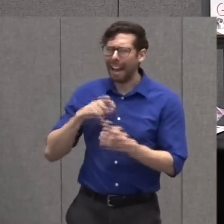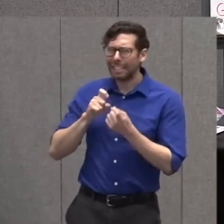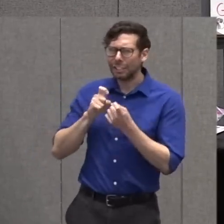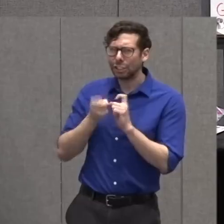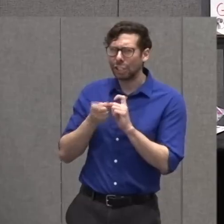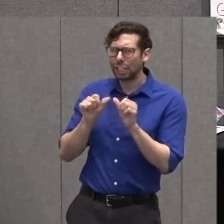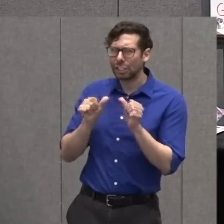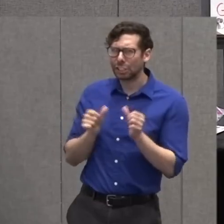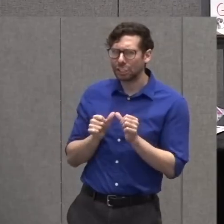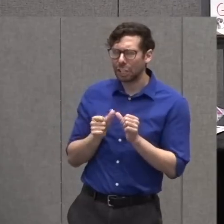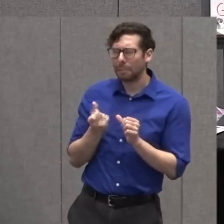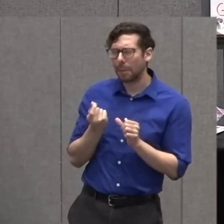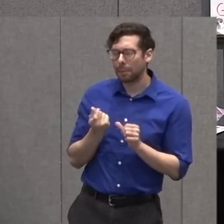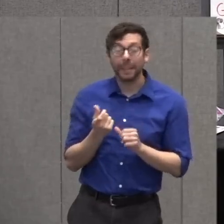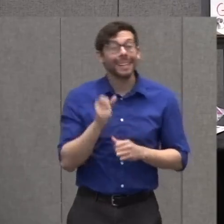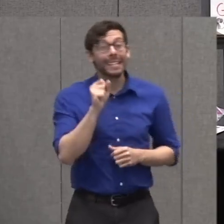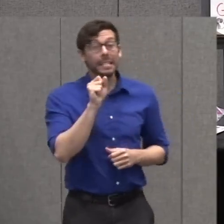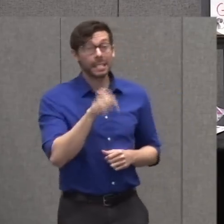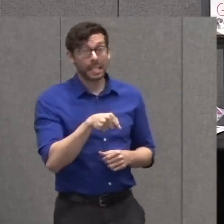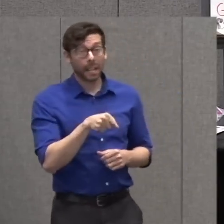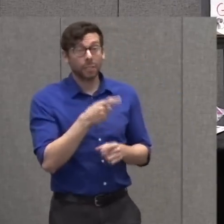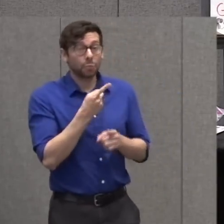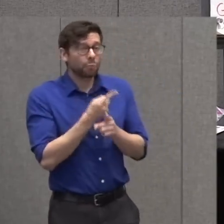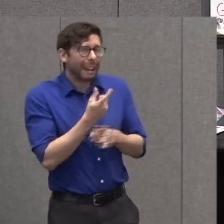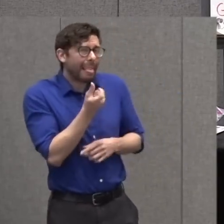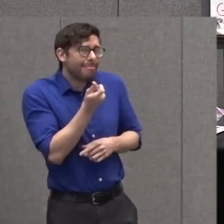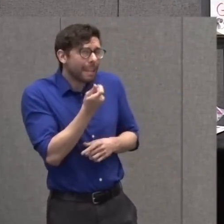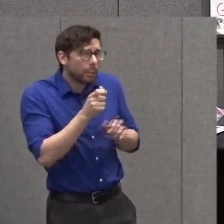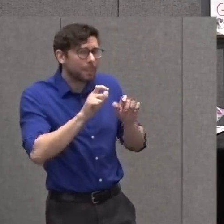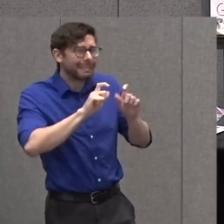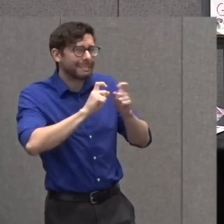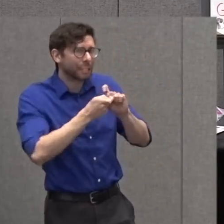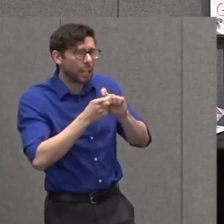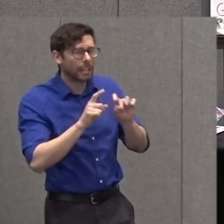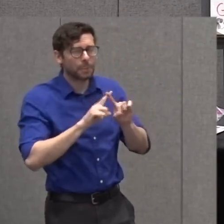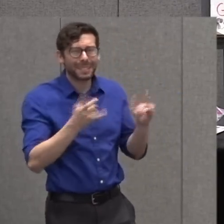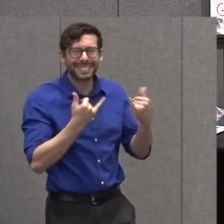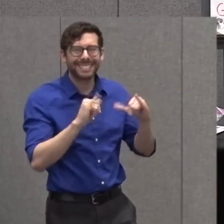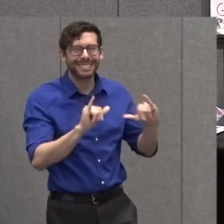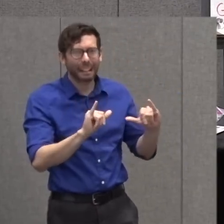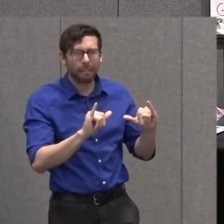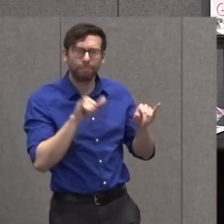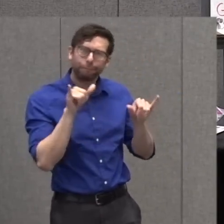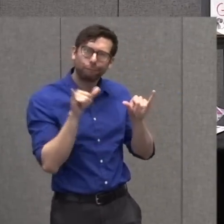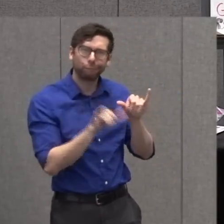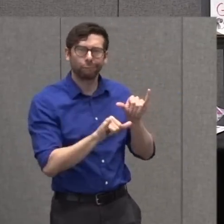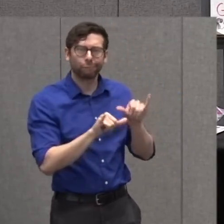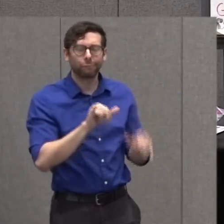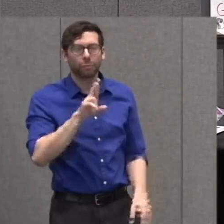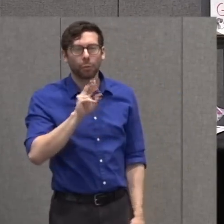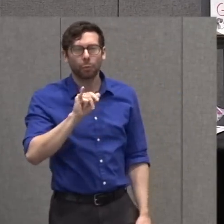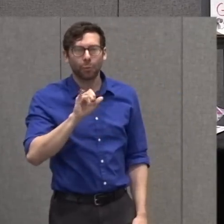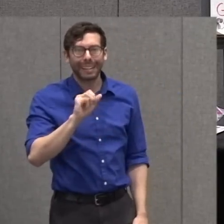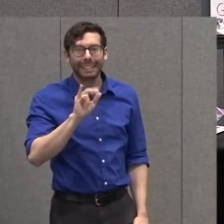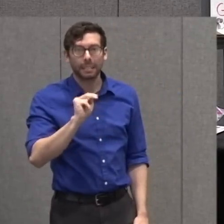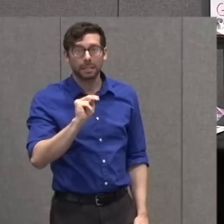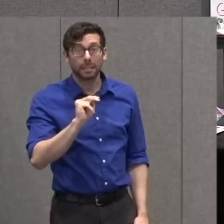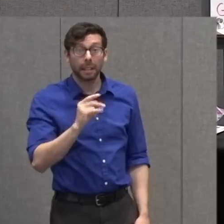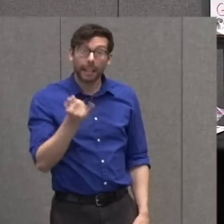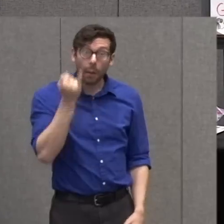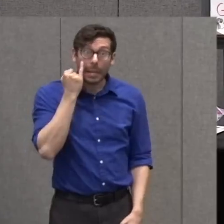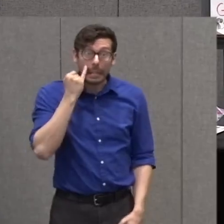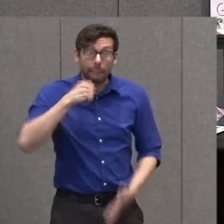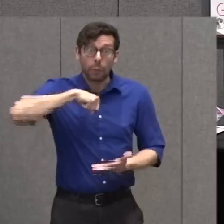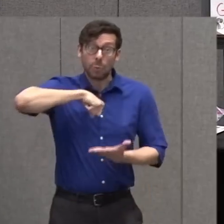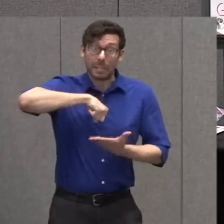but it doesn't change from a raisin. No, it Okay. doesn't lay flat. So well, I could, yeah. you could smash Smash it it, but and that's change not its right. properties